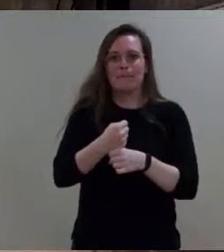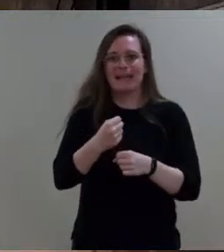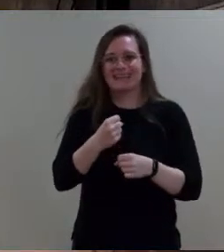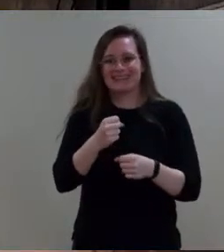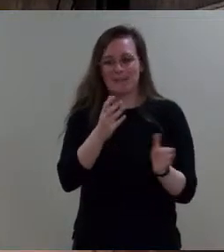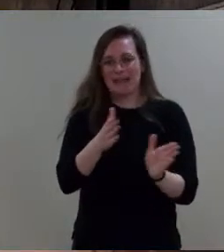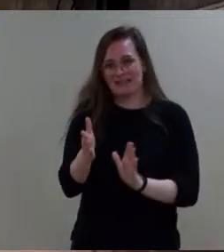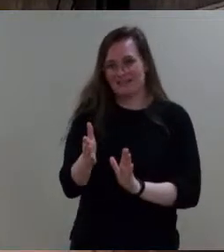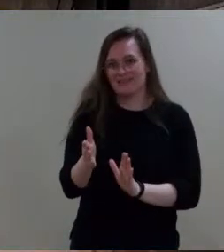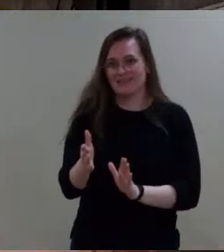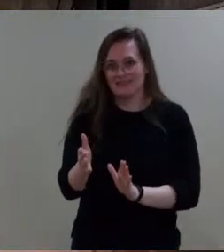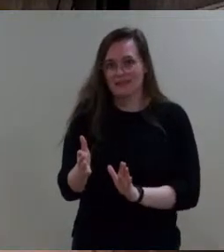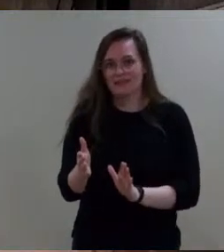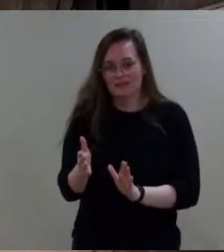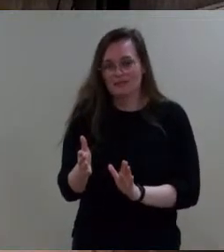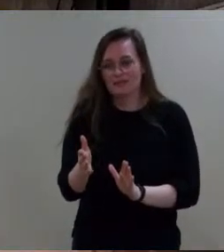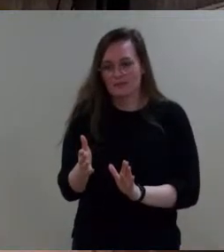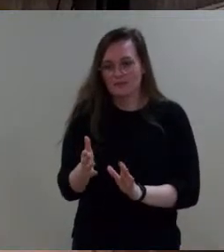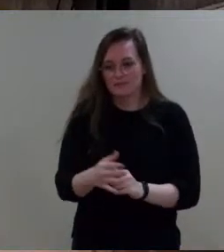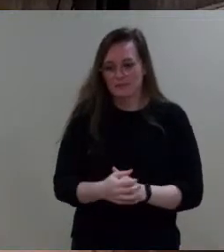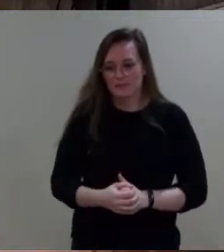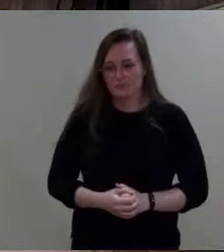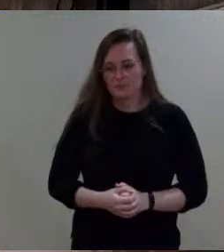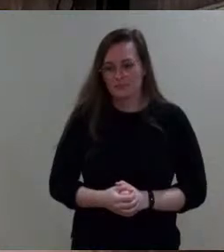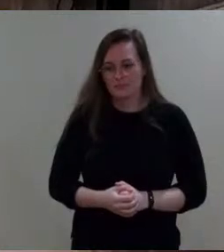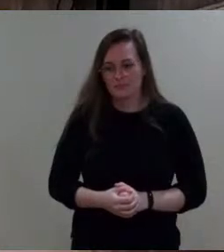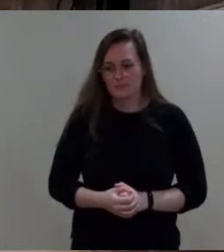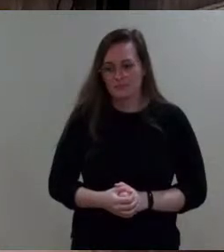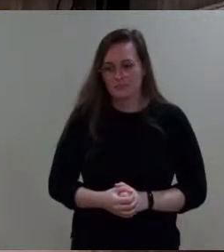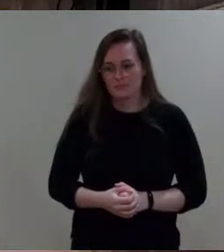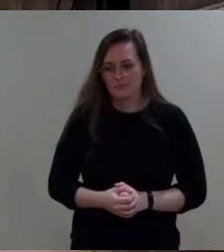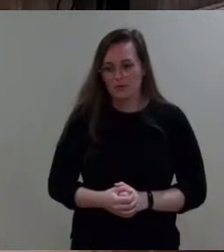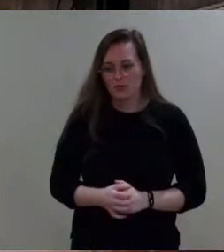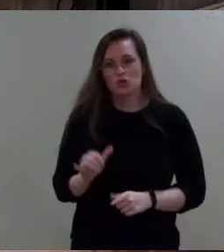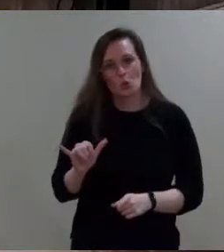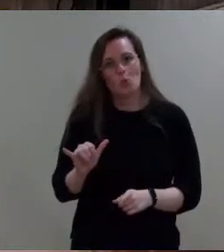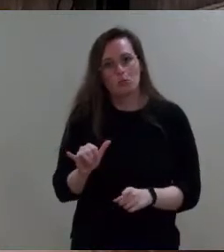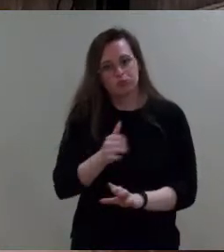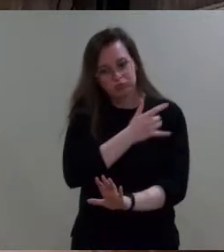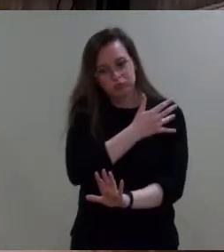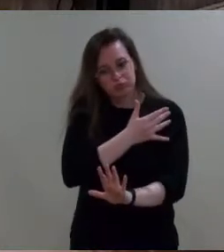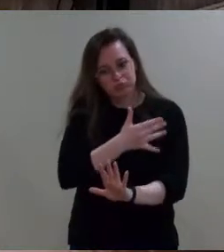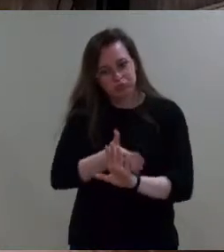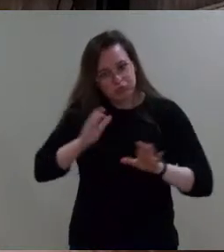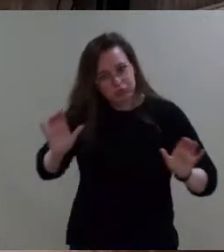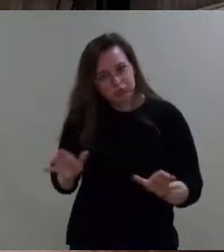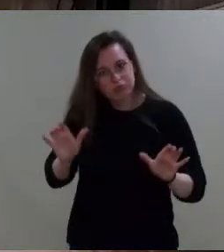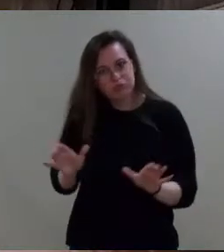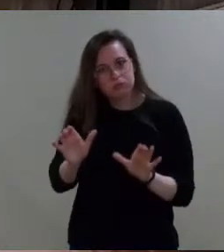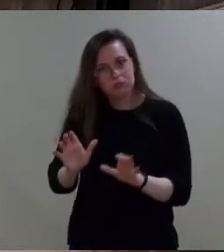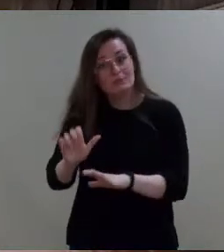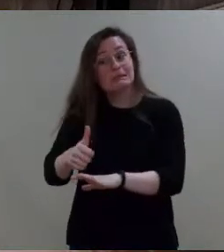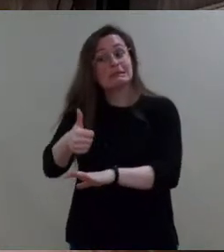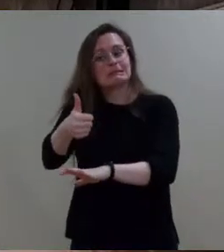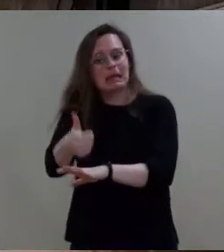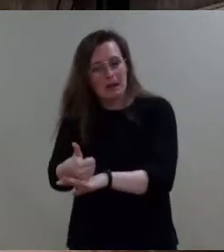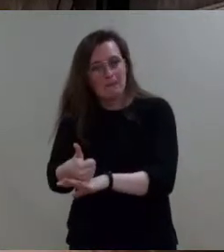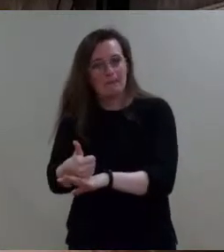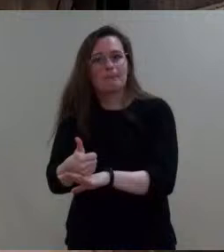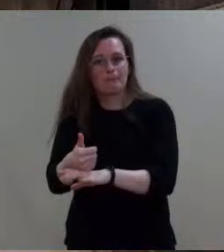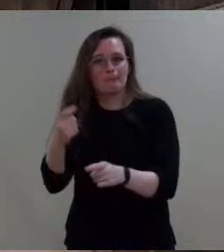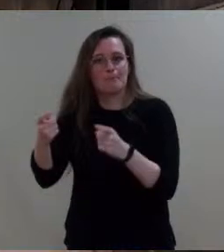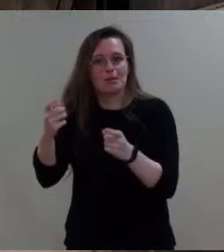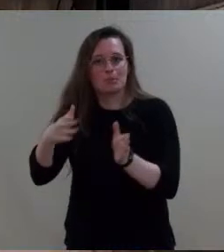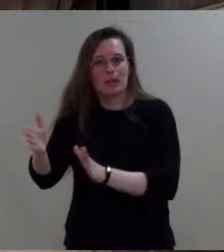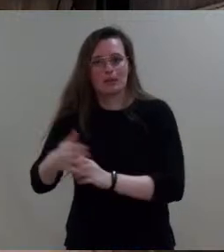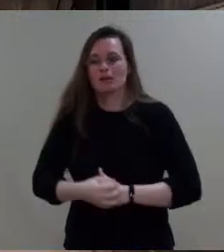a significant amount of the work towards an asset management plan that has been developed. Okay, and I guess